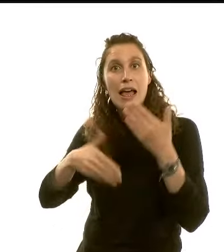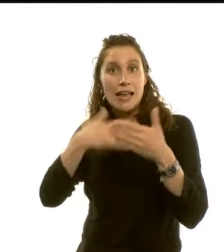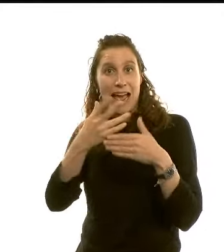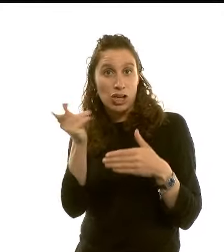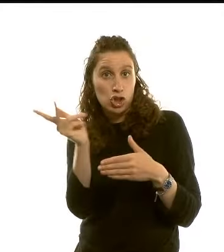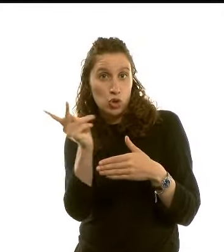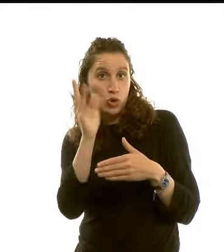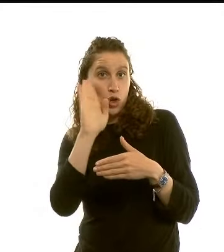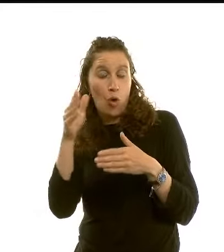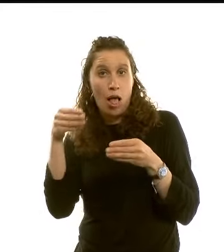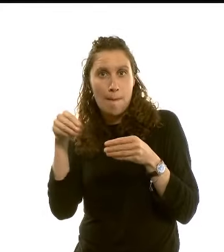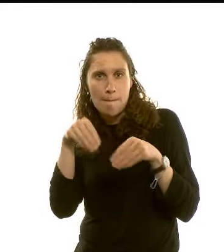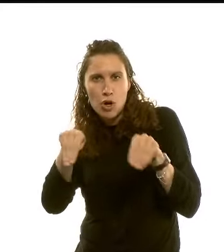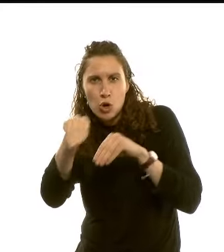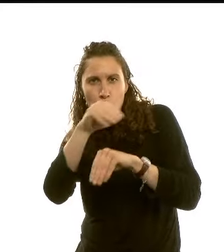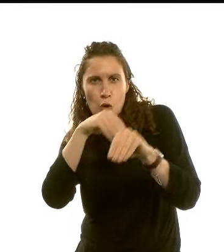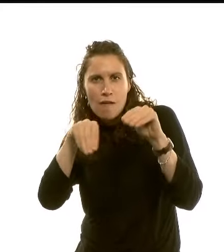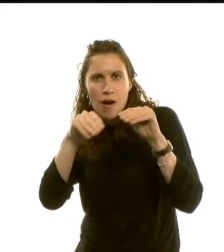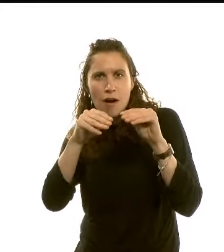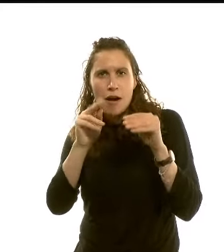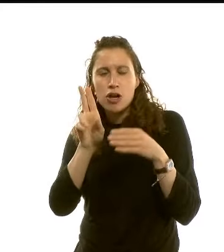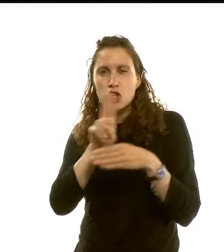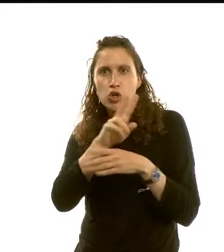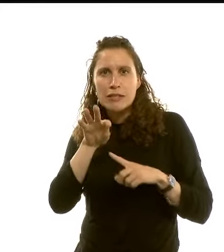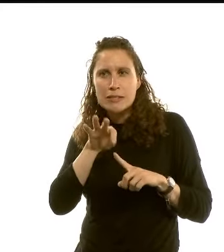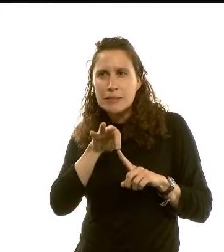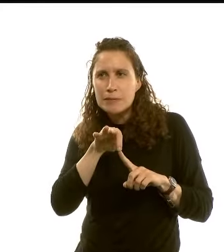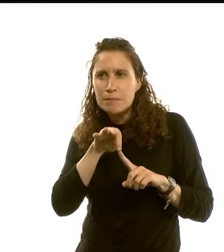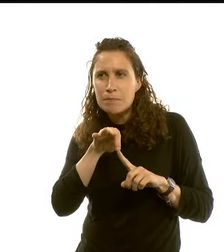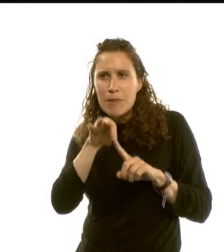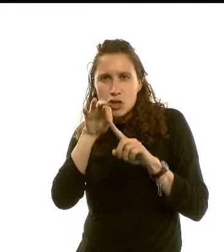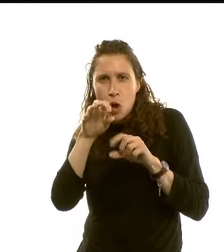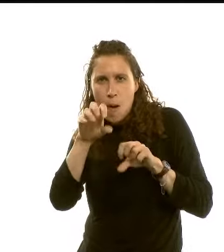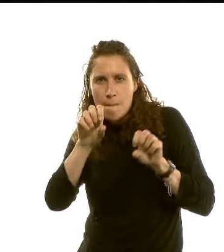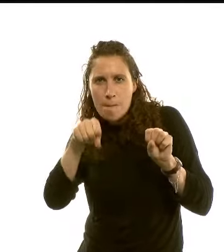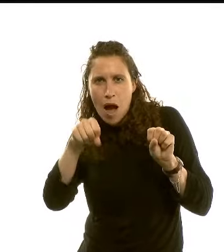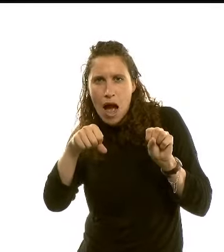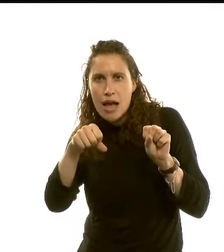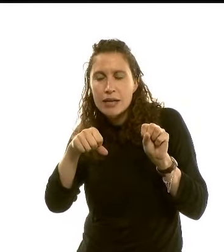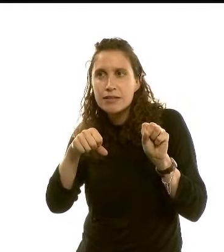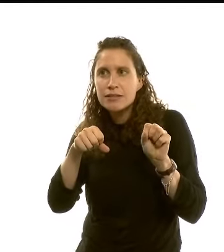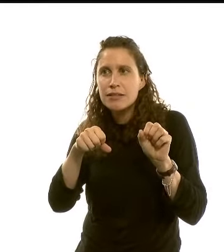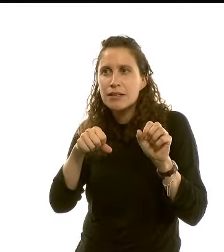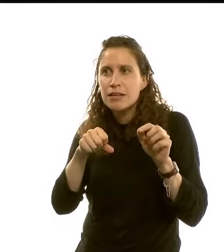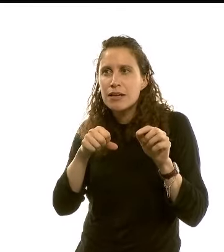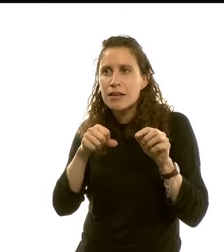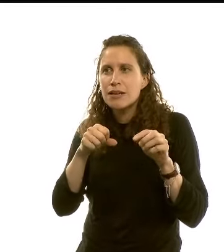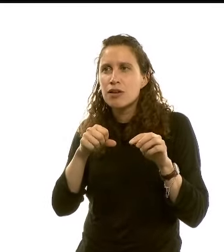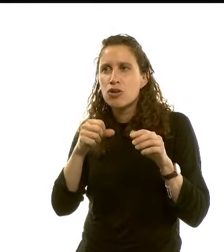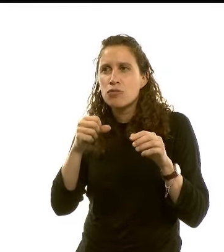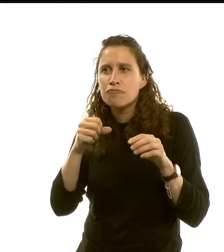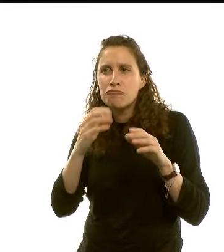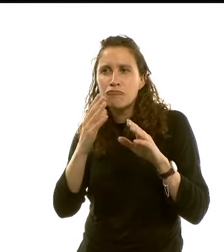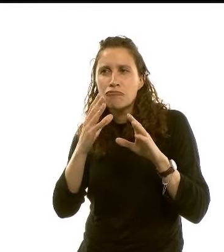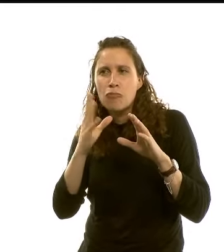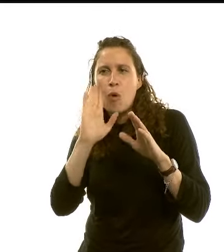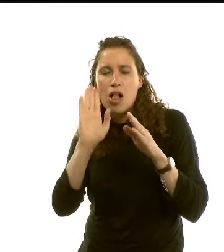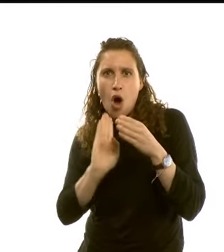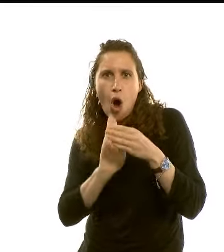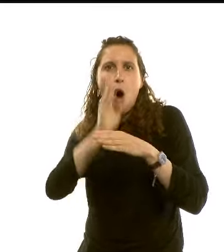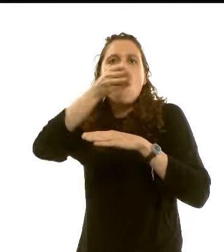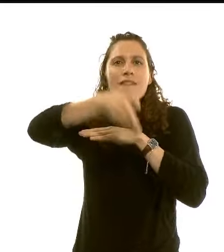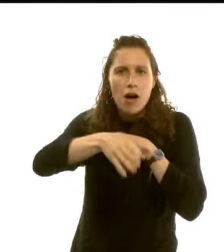are going to maneuver over using those special bath bikes and then go over the monster truck over the unsuspecting ducks as well.